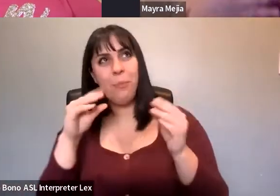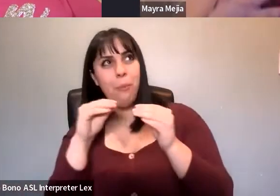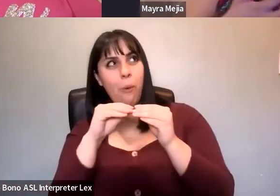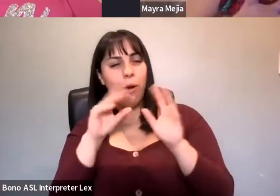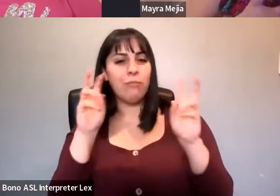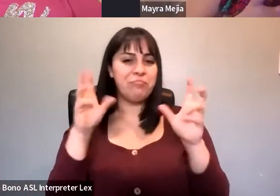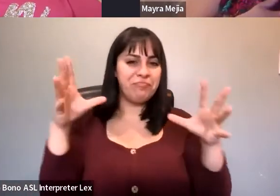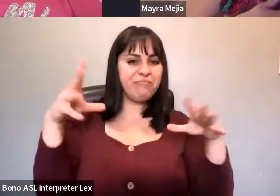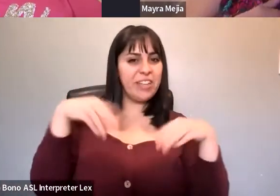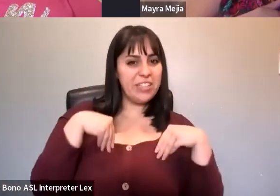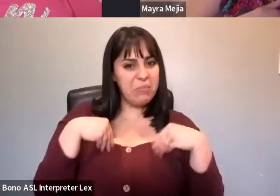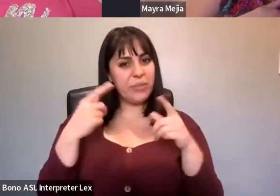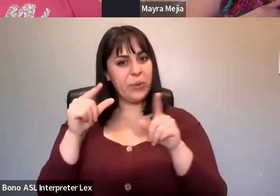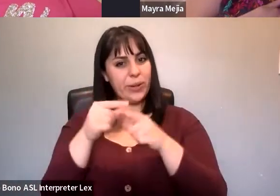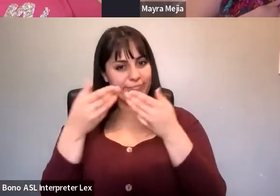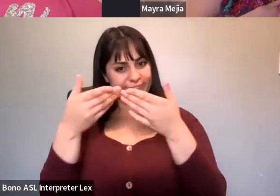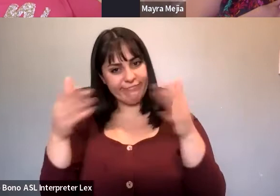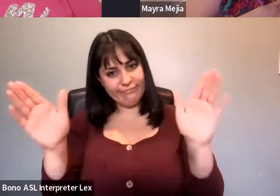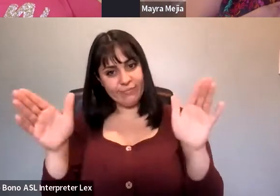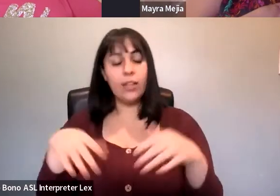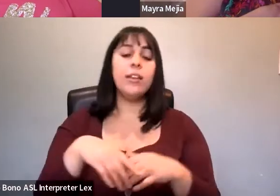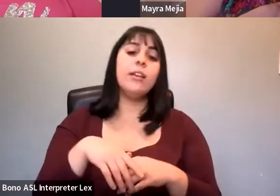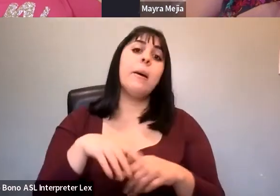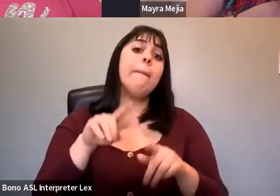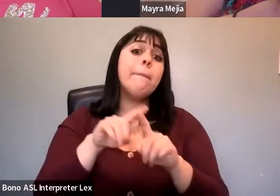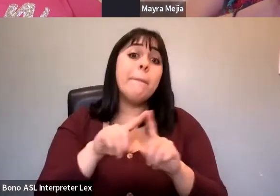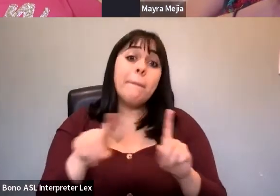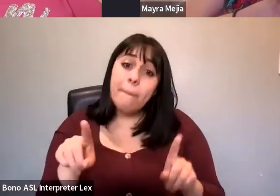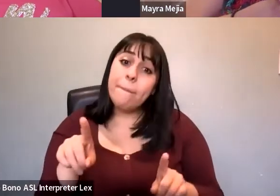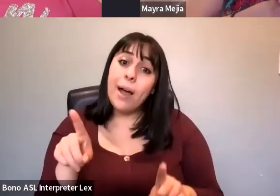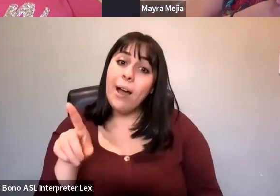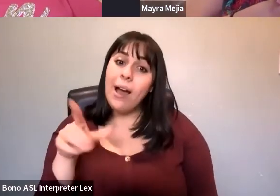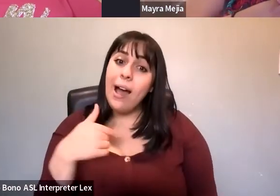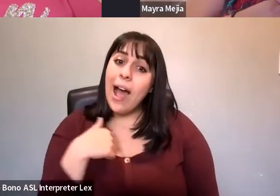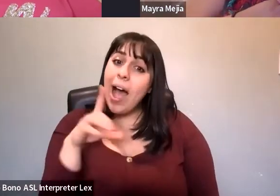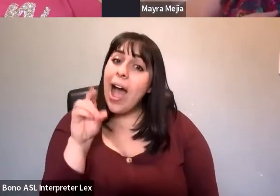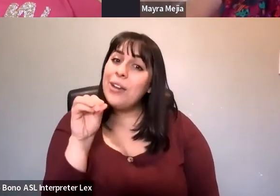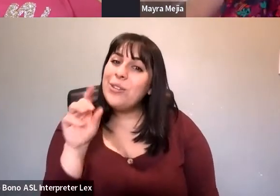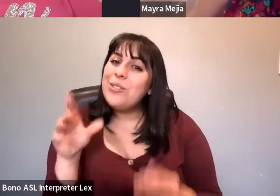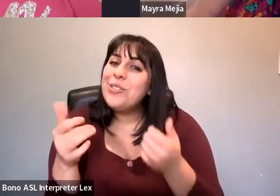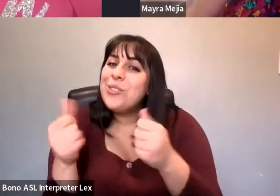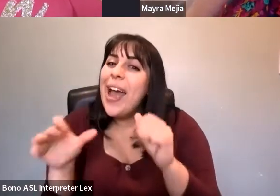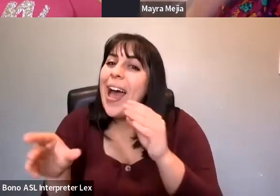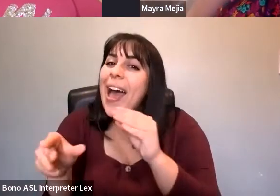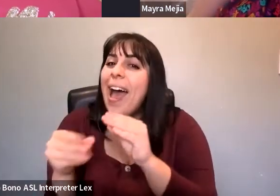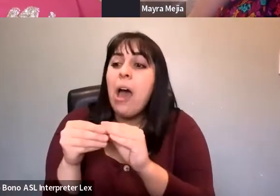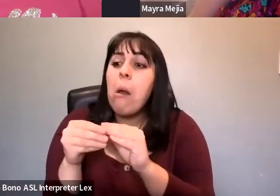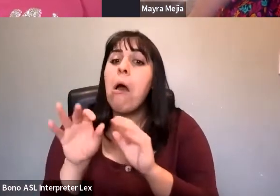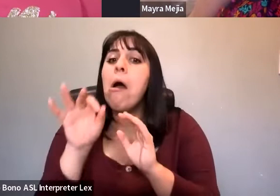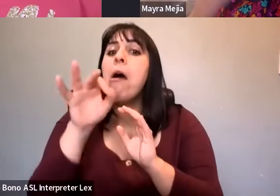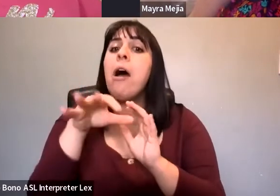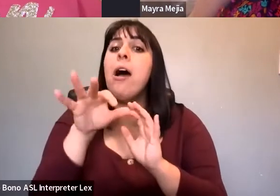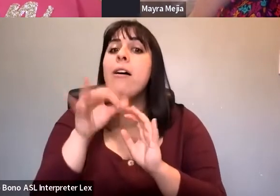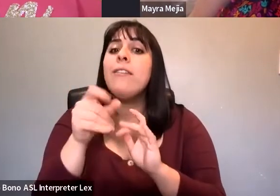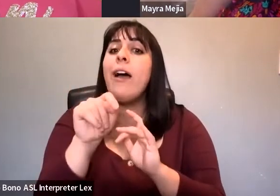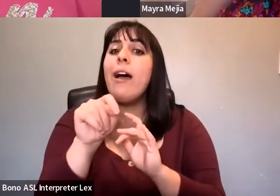acceptable term just generally. But I do try to sprinkle it in, it might not be the main descriptor